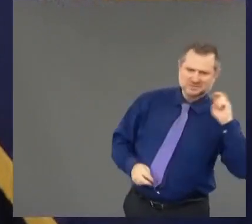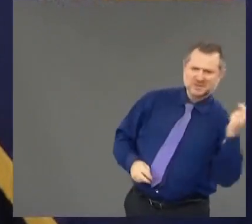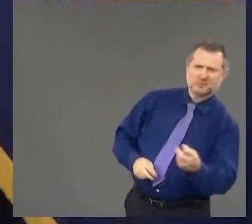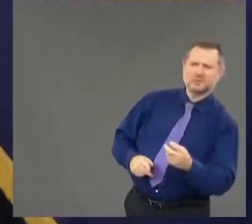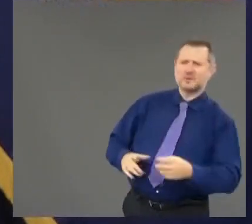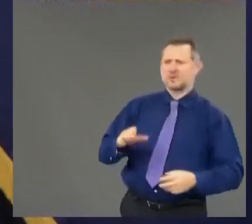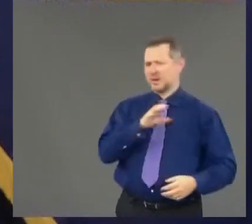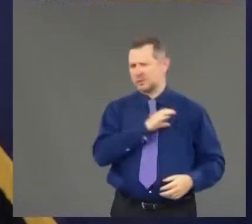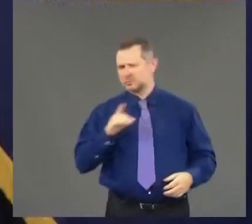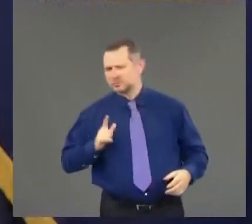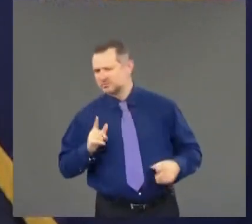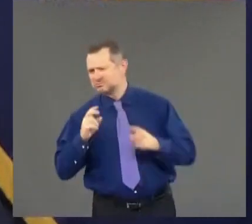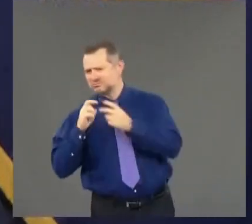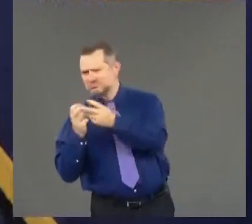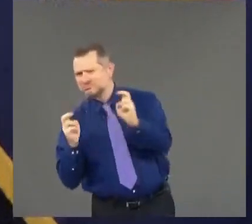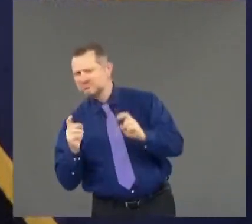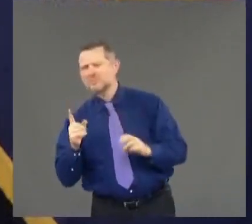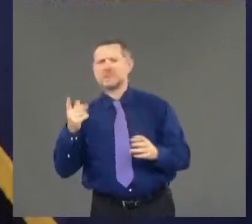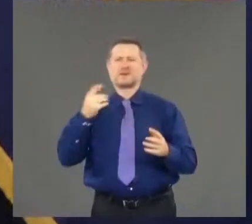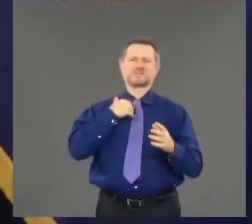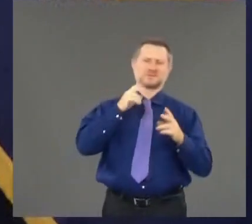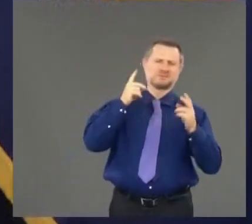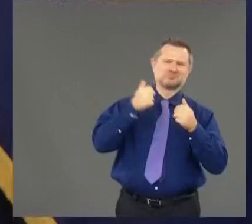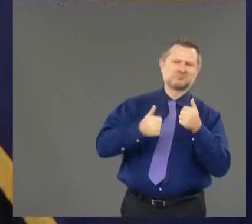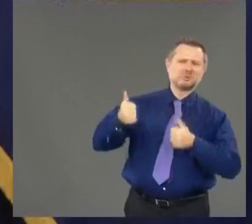politicians. Start with a blank piece of paper.